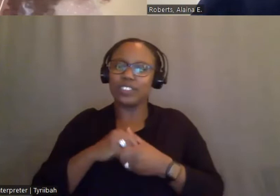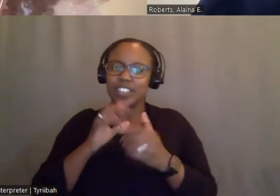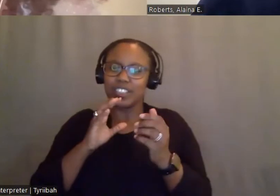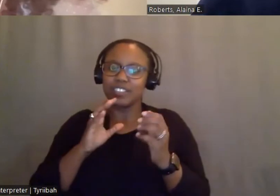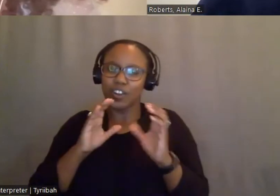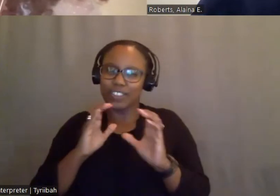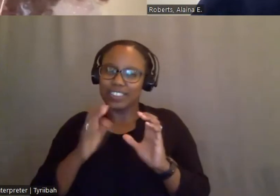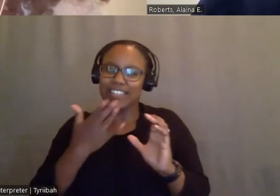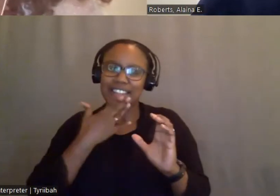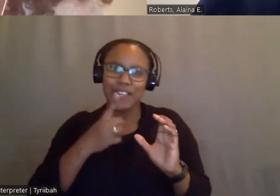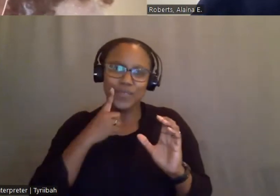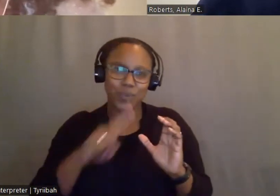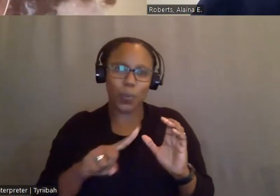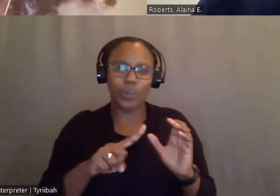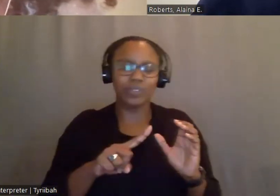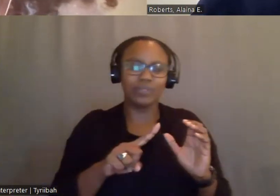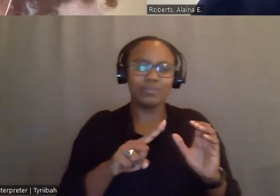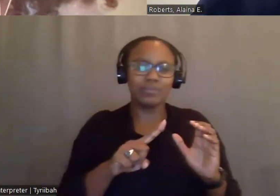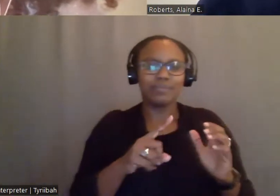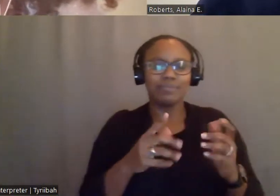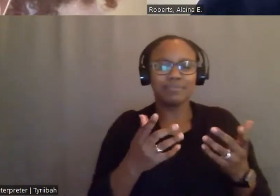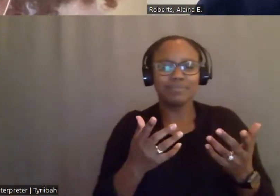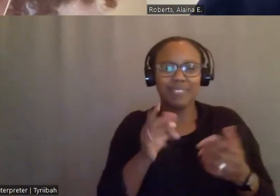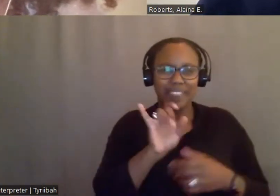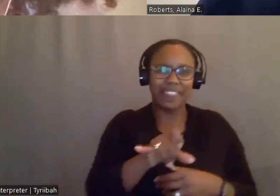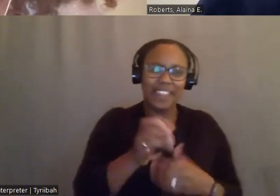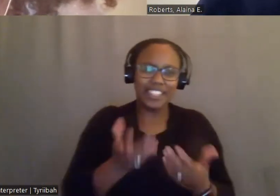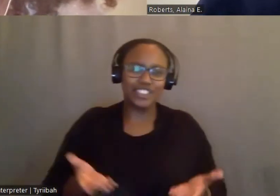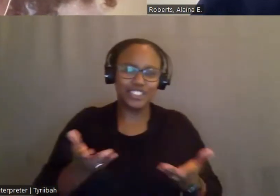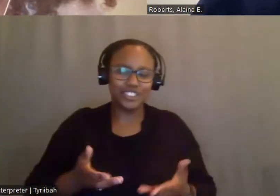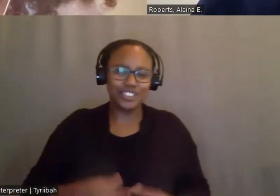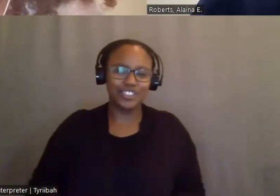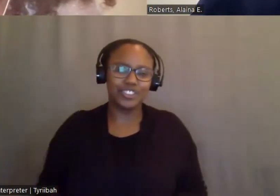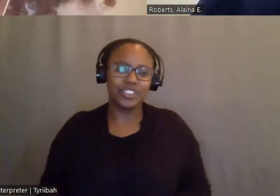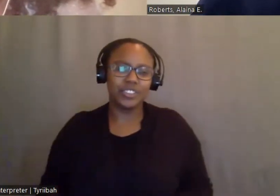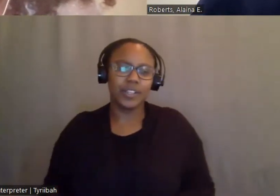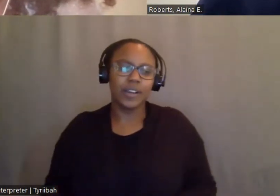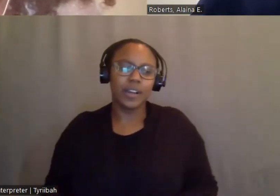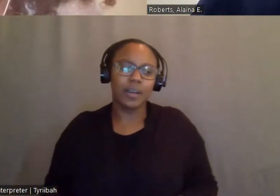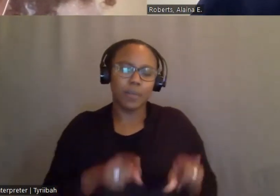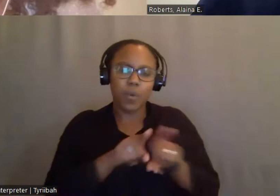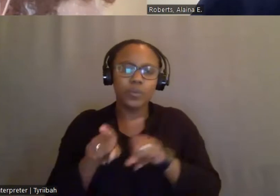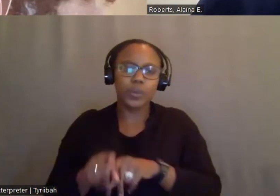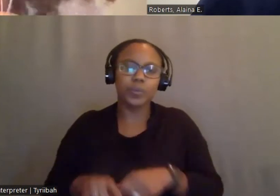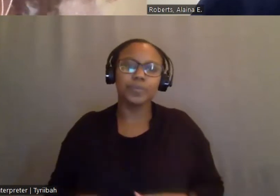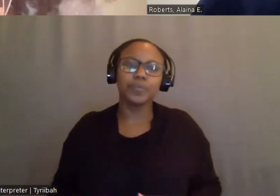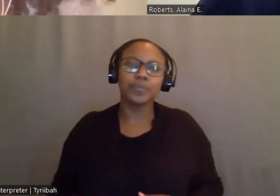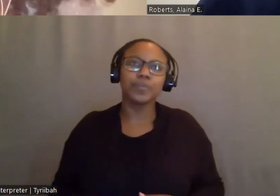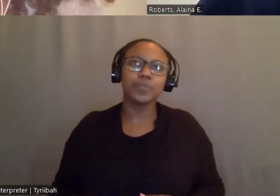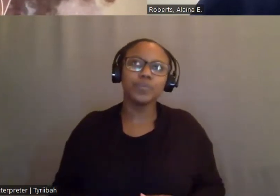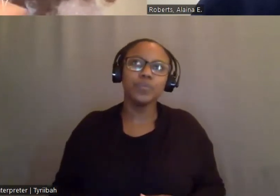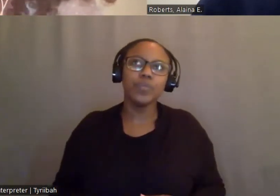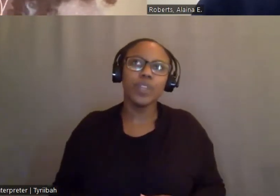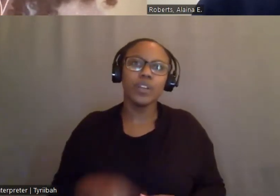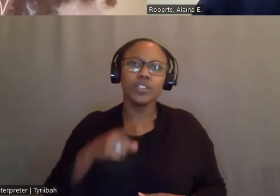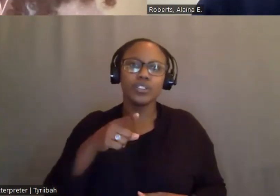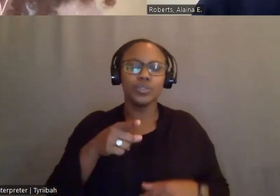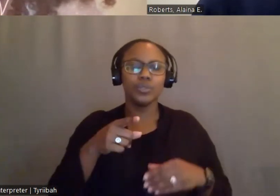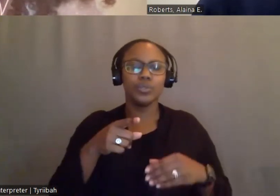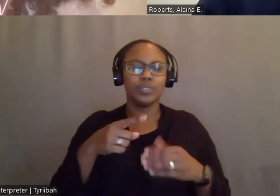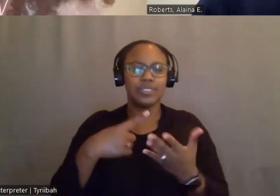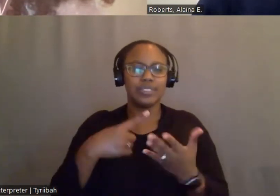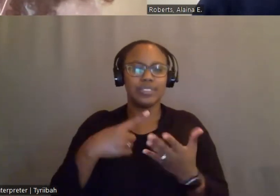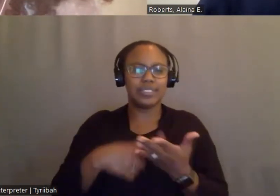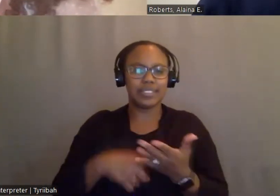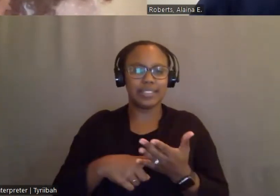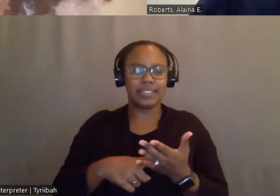that into this space. And one of the things that you also named was the tensions between Native